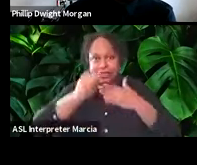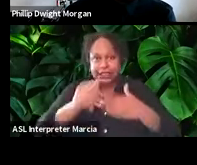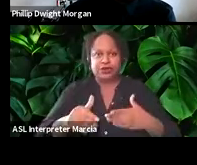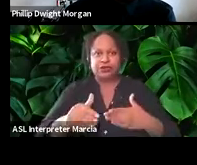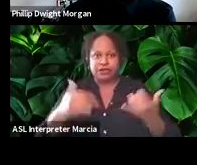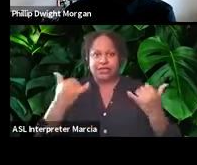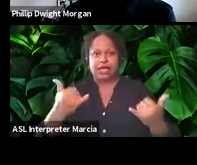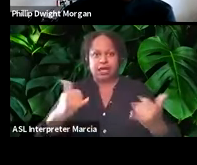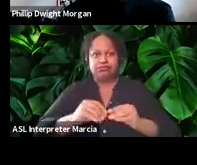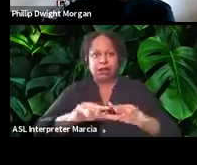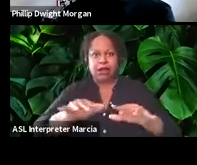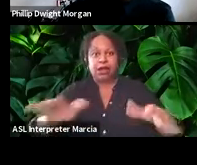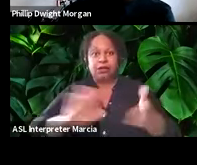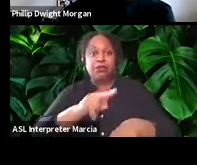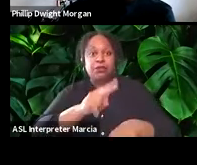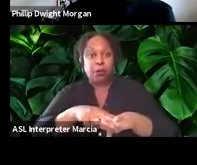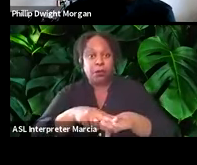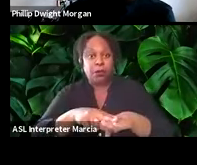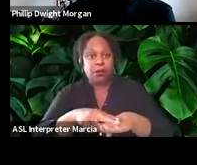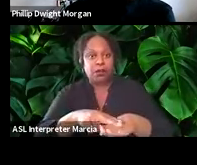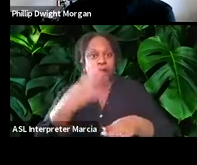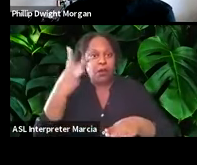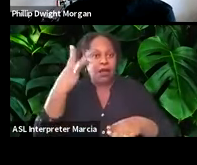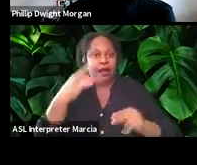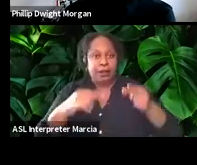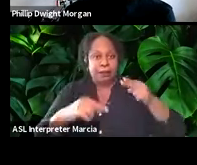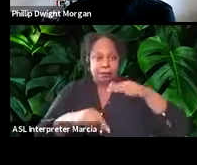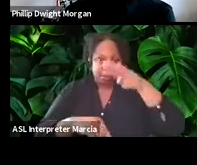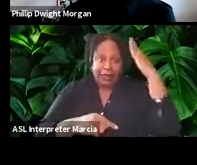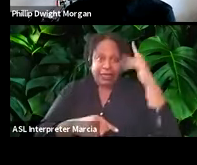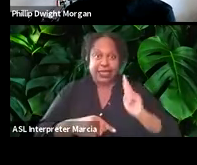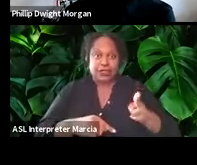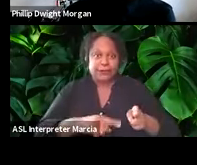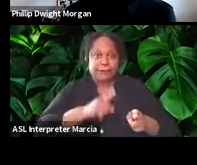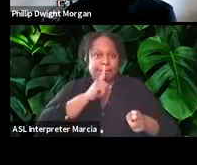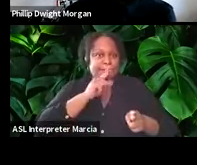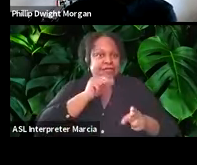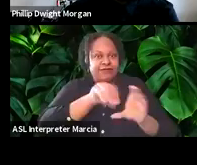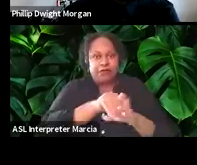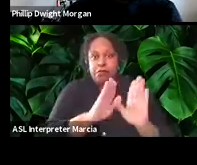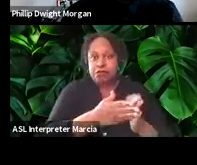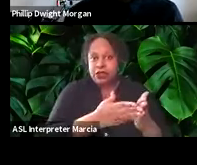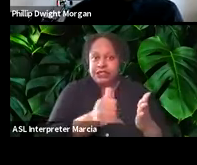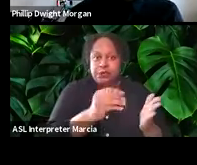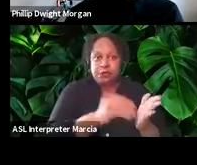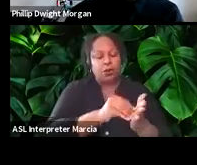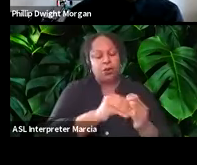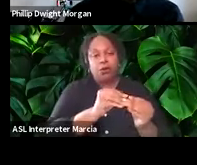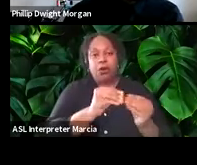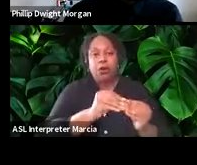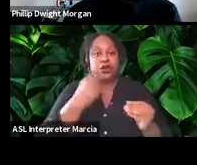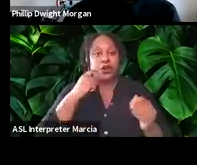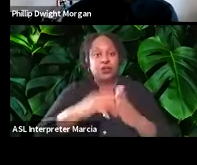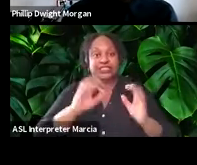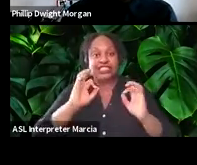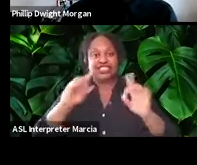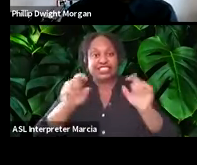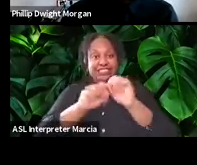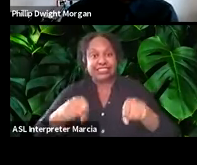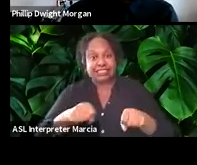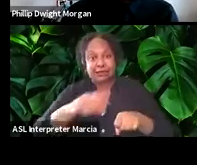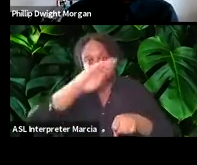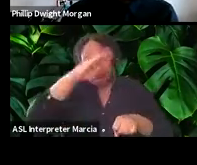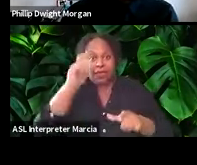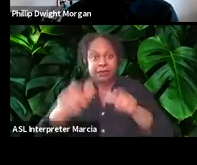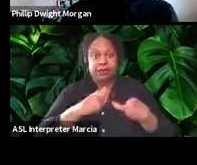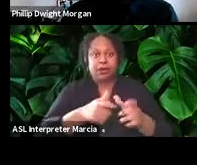it's not in the books. The erasure of Blackness from our education system makes it such that we need to